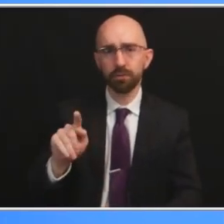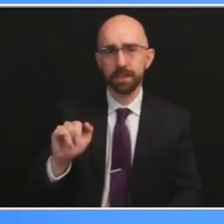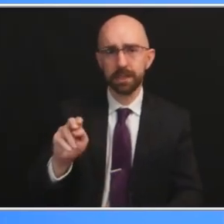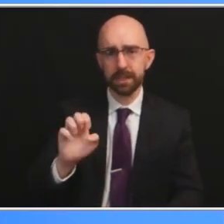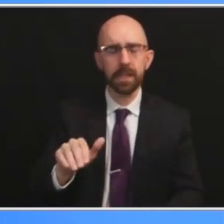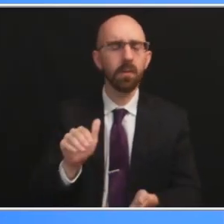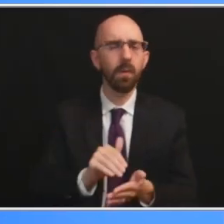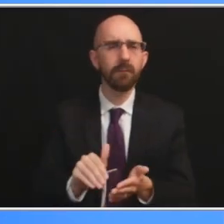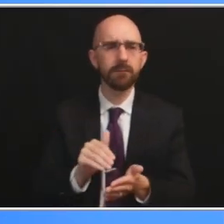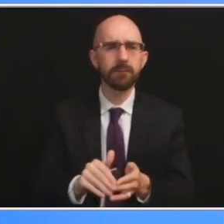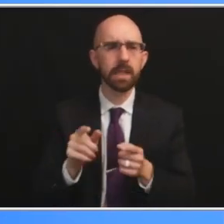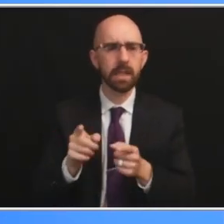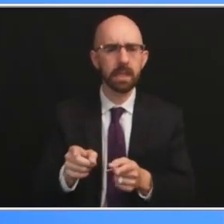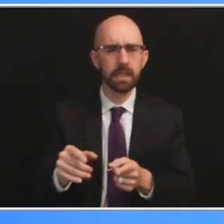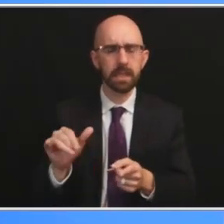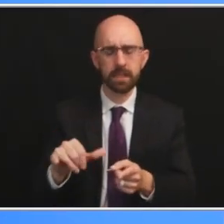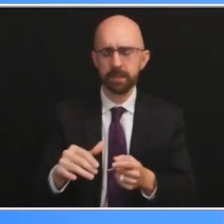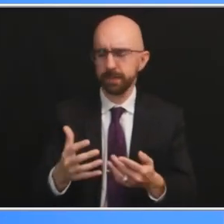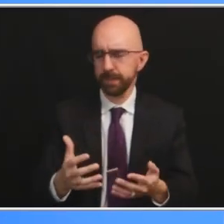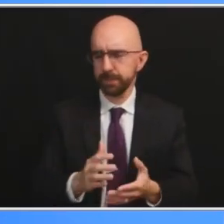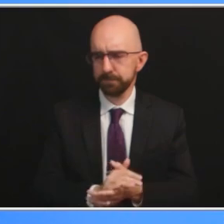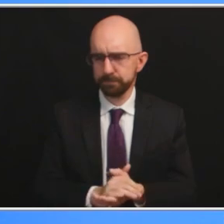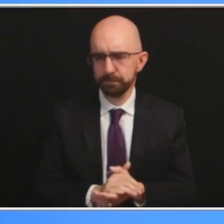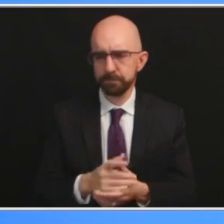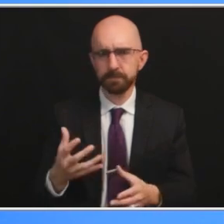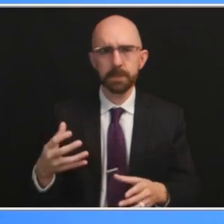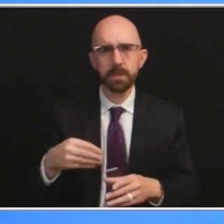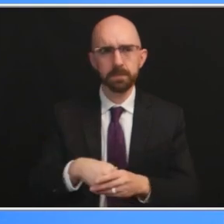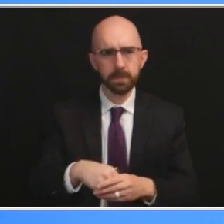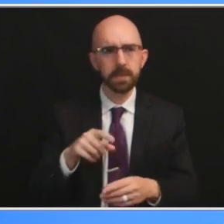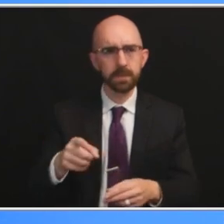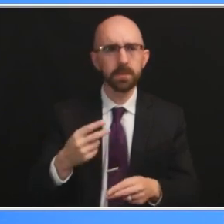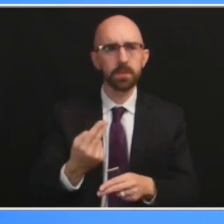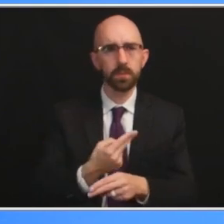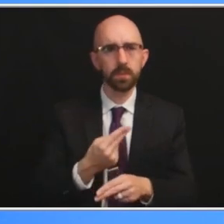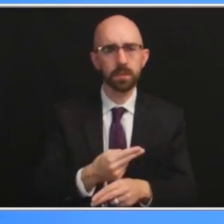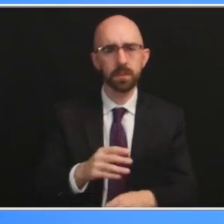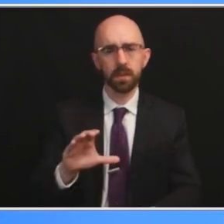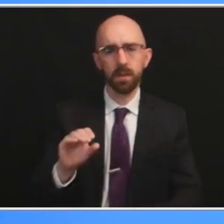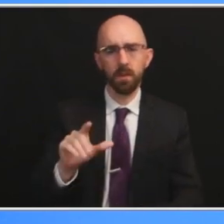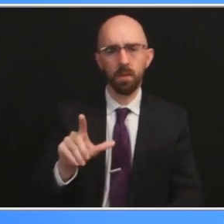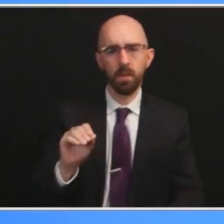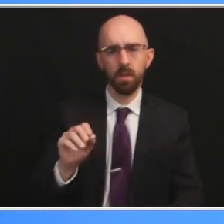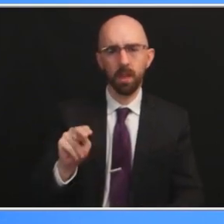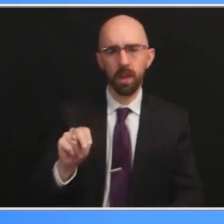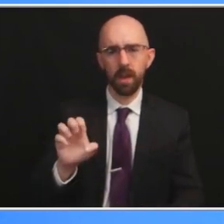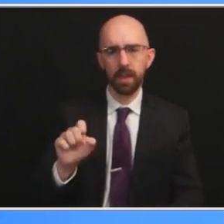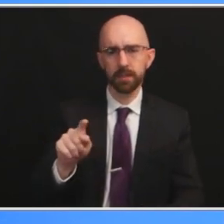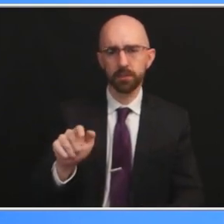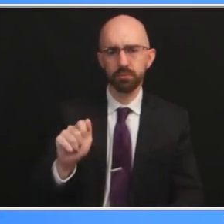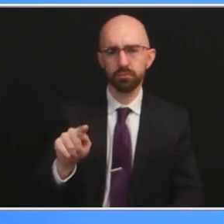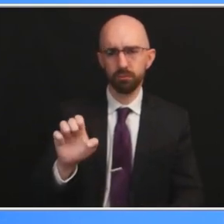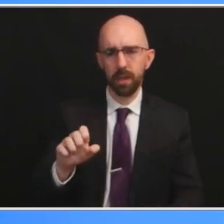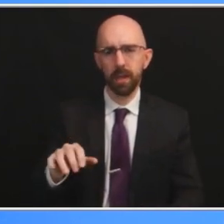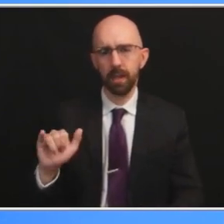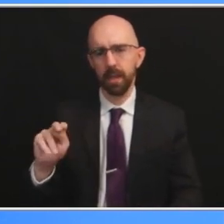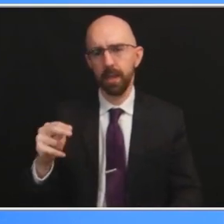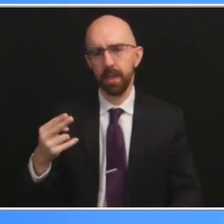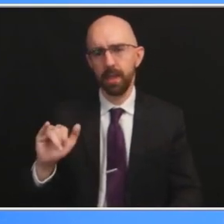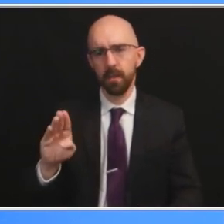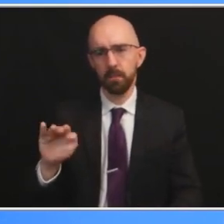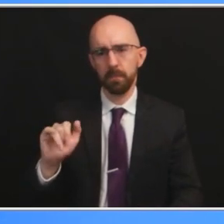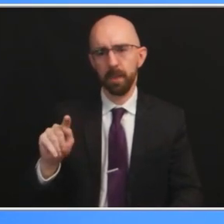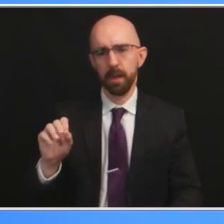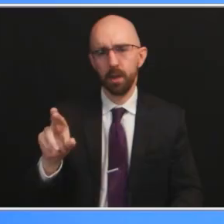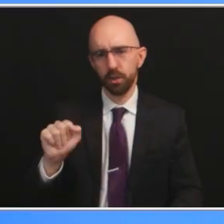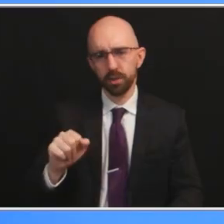oftentimes these participants are taking cholinesterase inhibitors, drugs that are typically given for